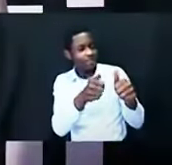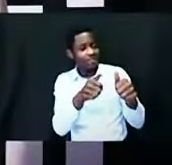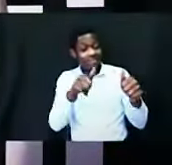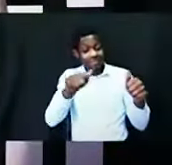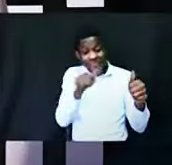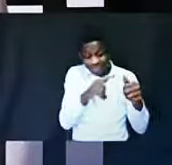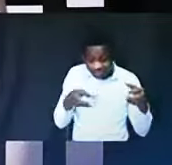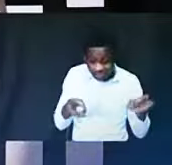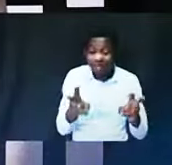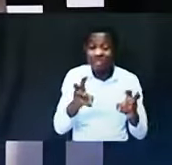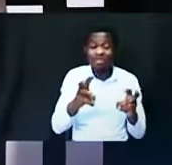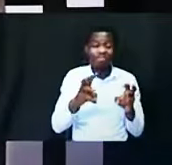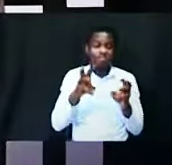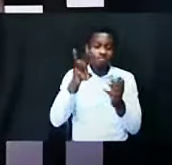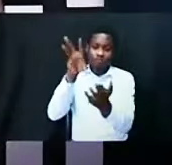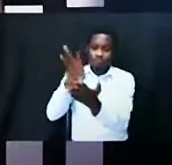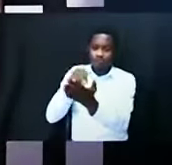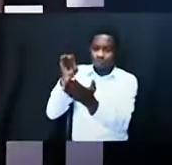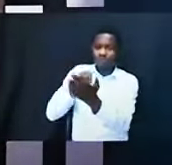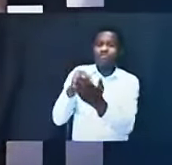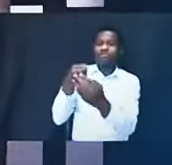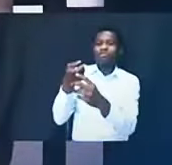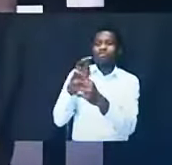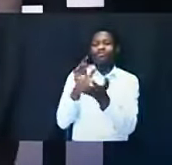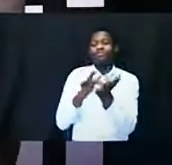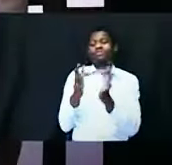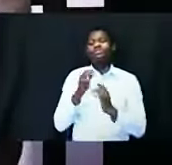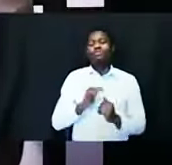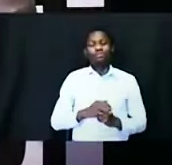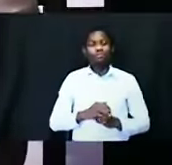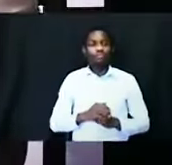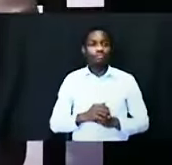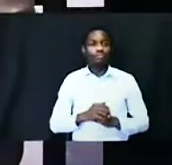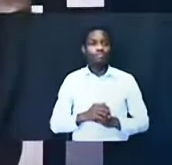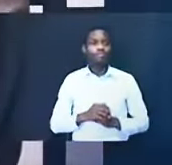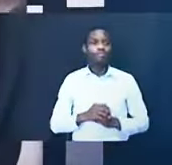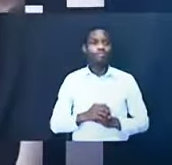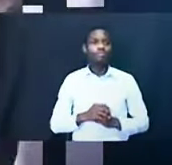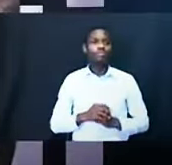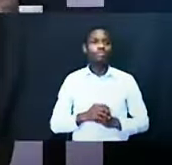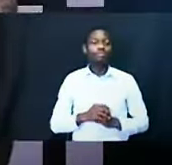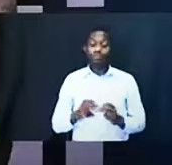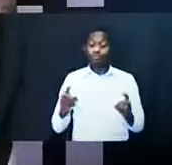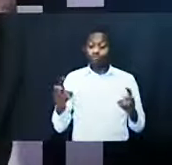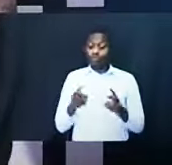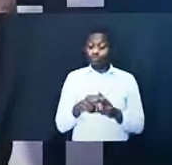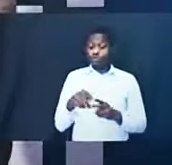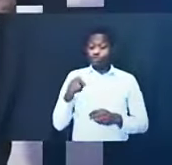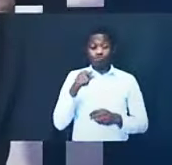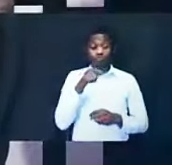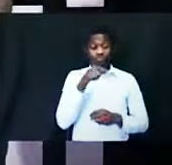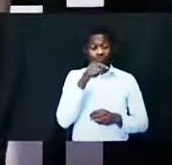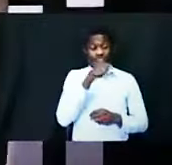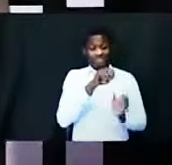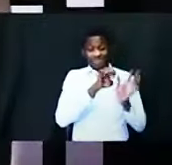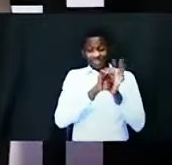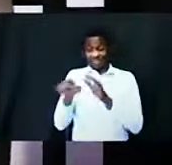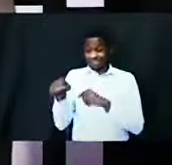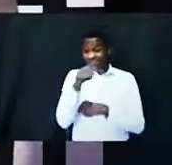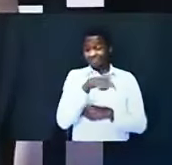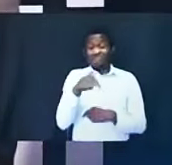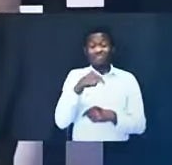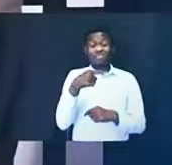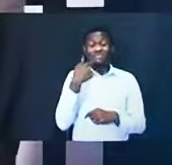here we are seeing that modeling is imitation.